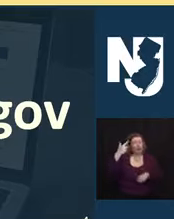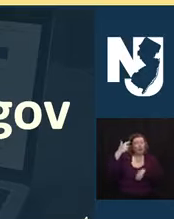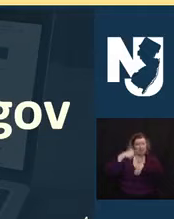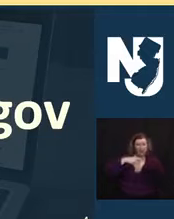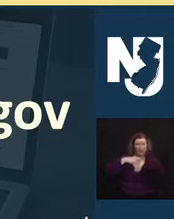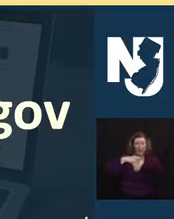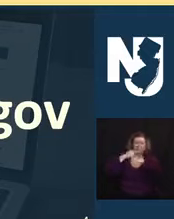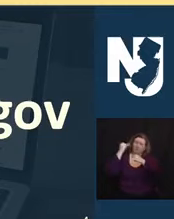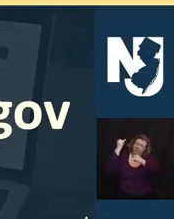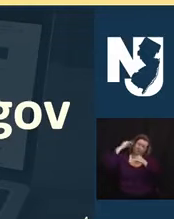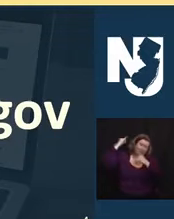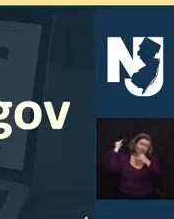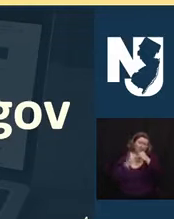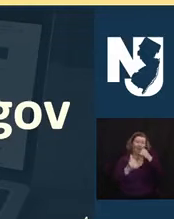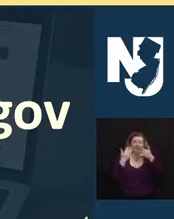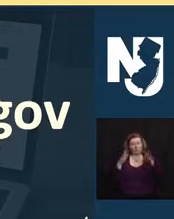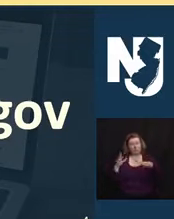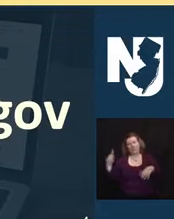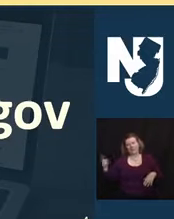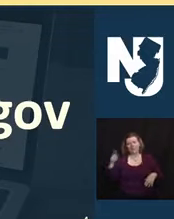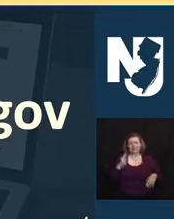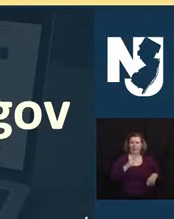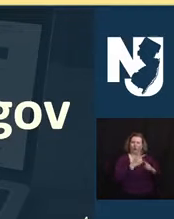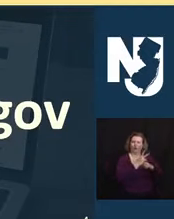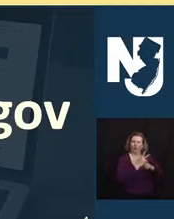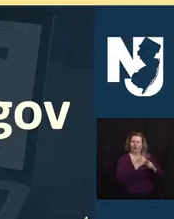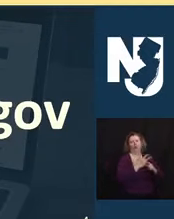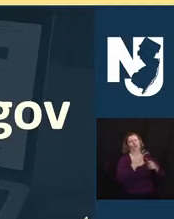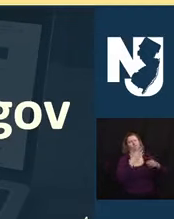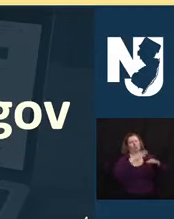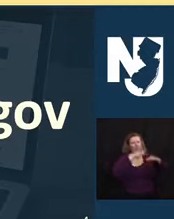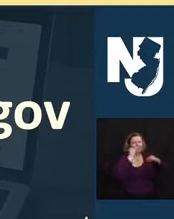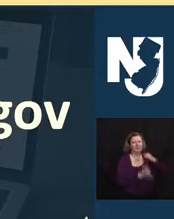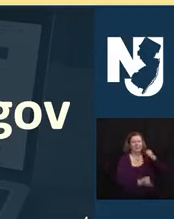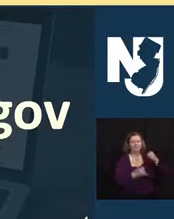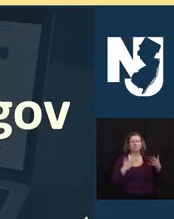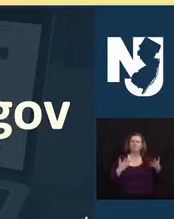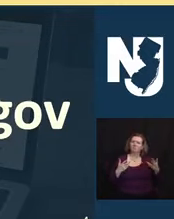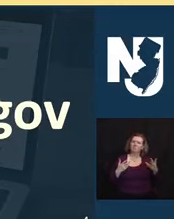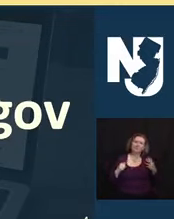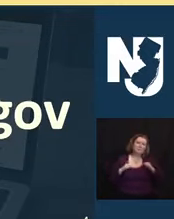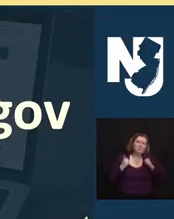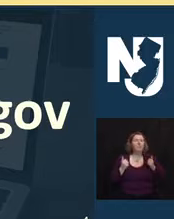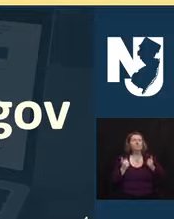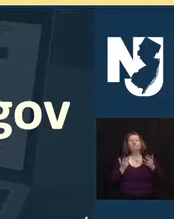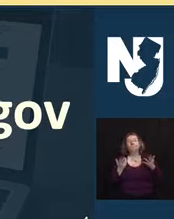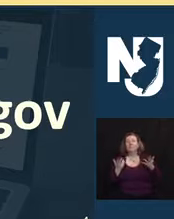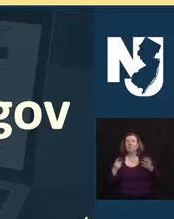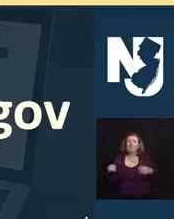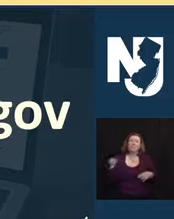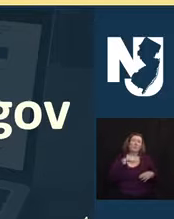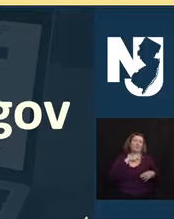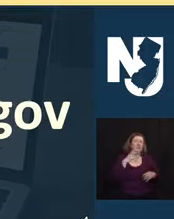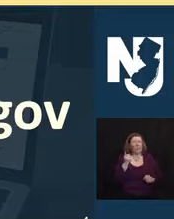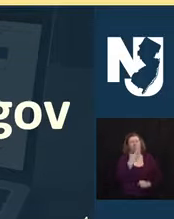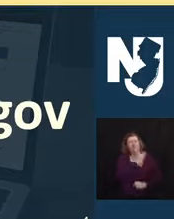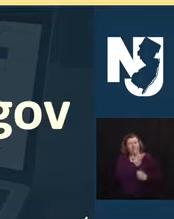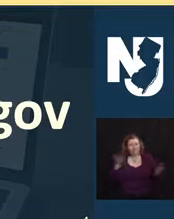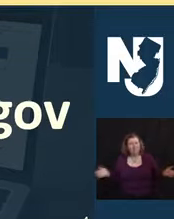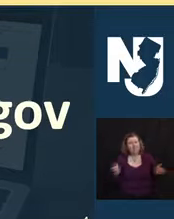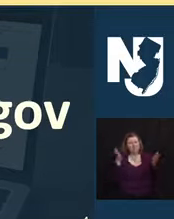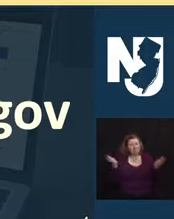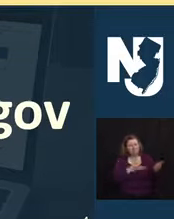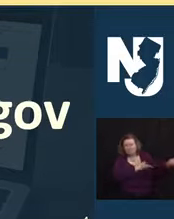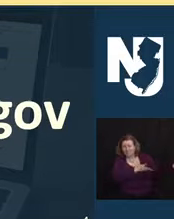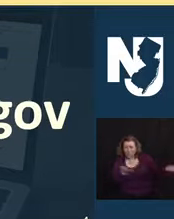that we can do this. We have to push through fatigue and refocus. Get vaccinated as soon as you can when you become eligible. Keep